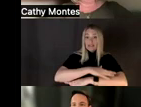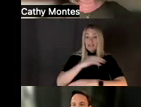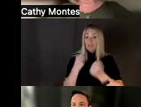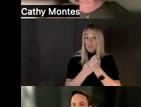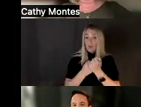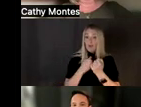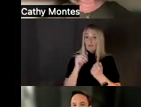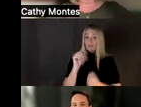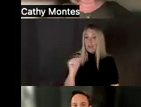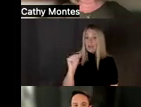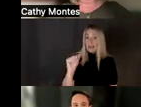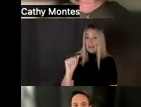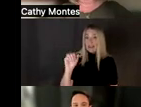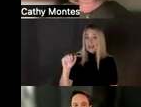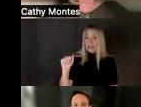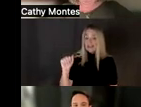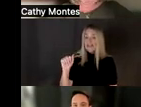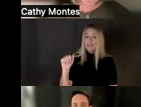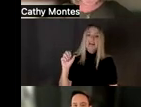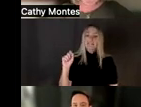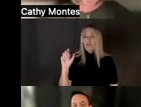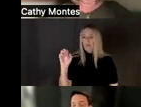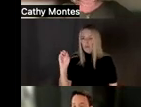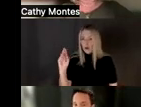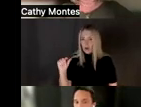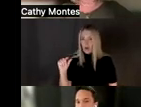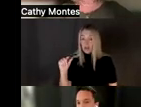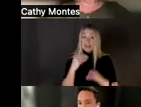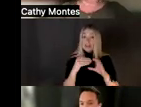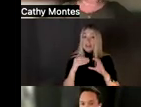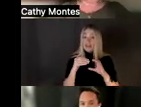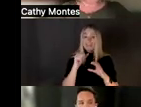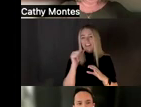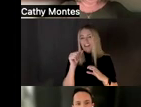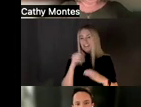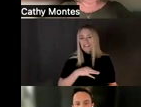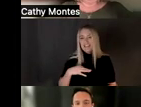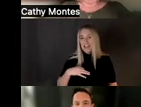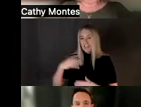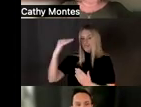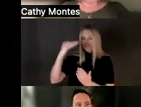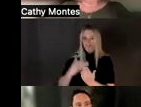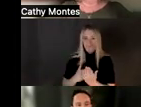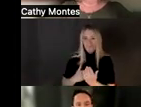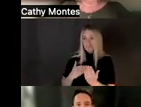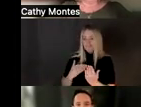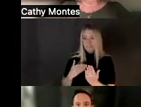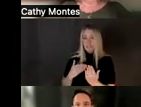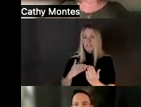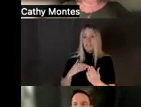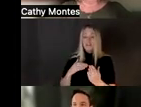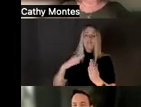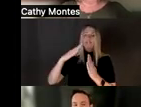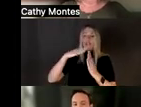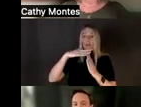support@aeacs.org. The emails are not on the staff directory currently. There's a notice at the top